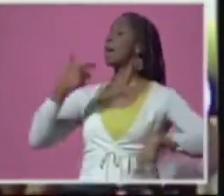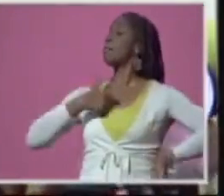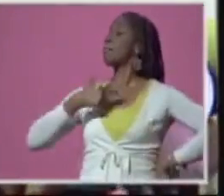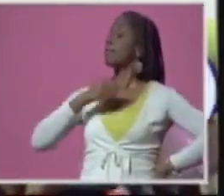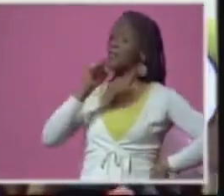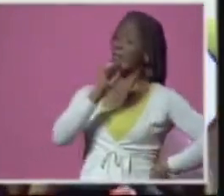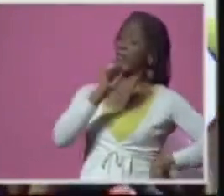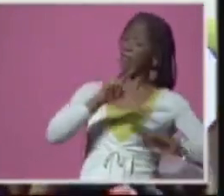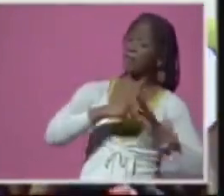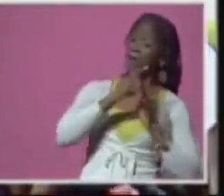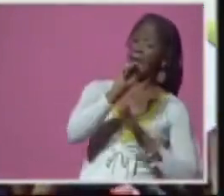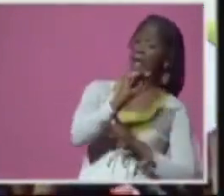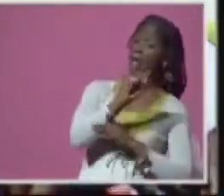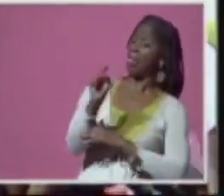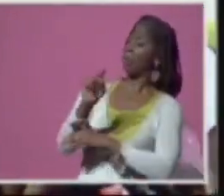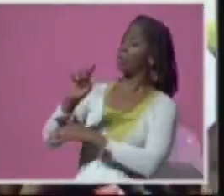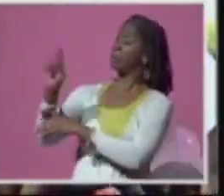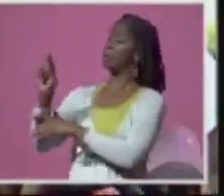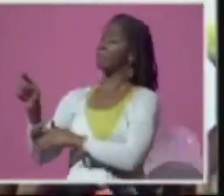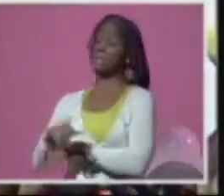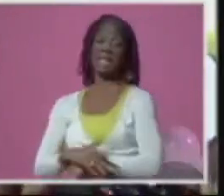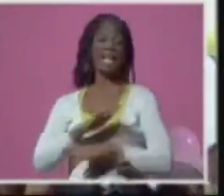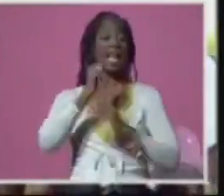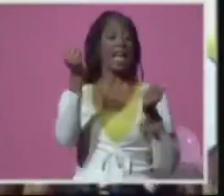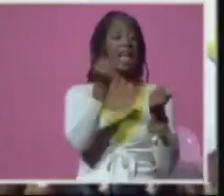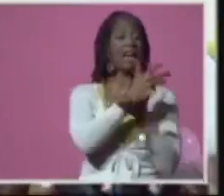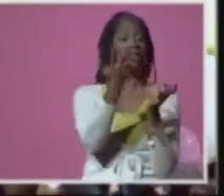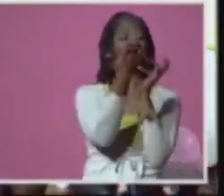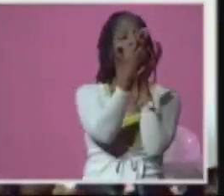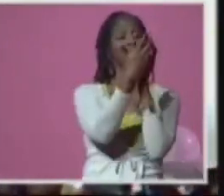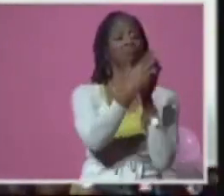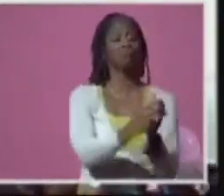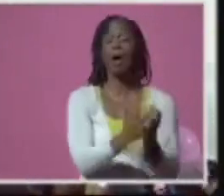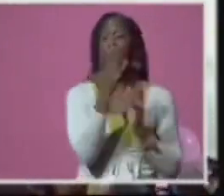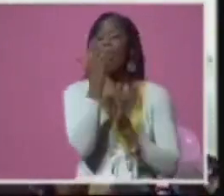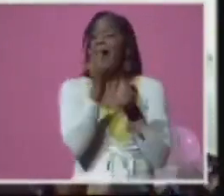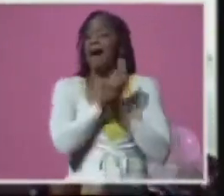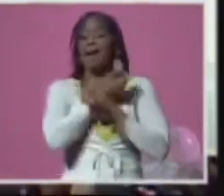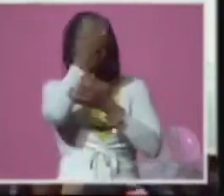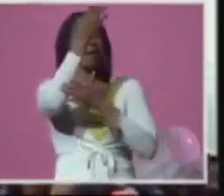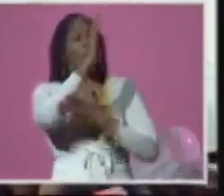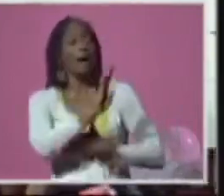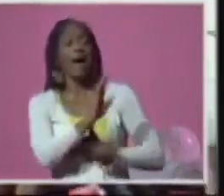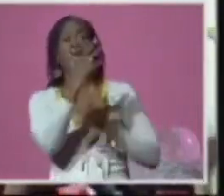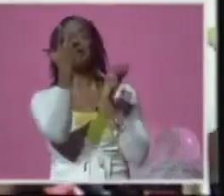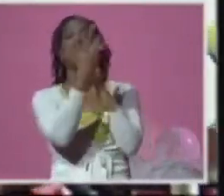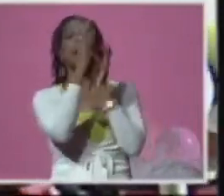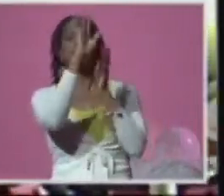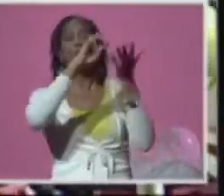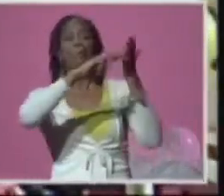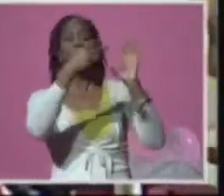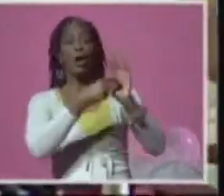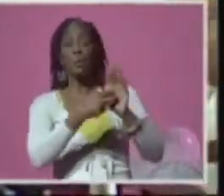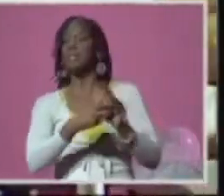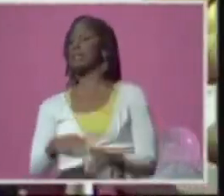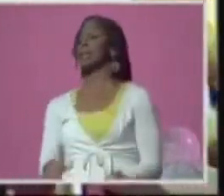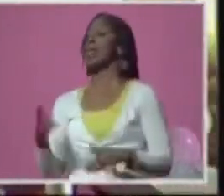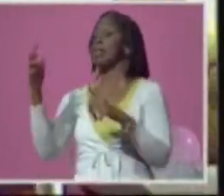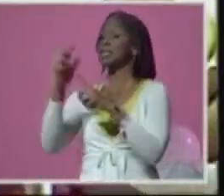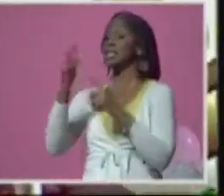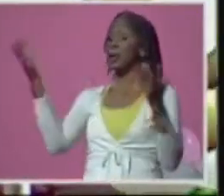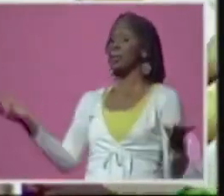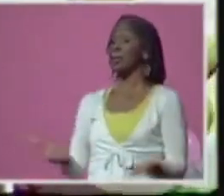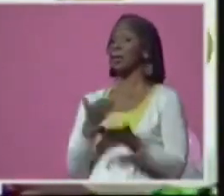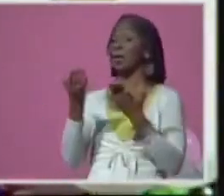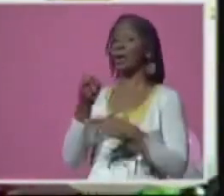work together for good to those that love God and are called according to God's purpose. The champ is here.